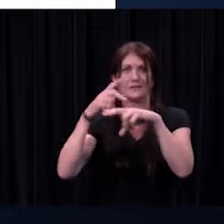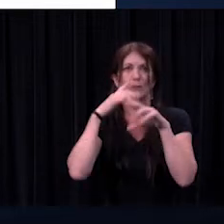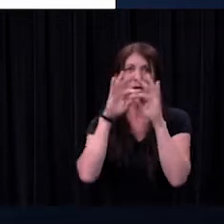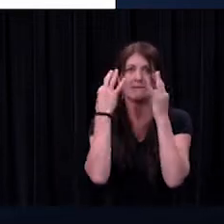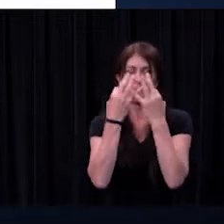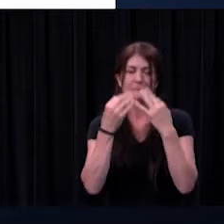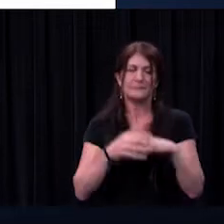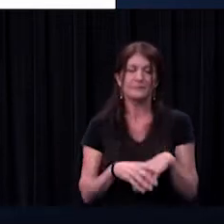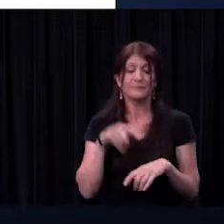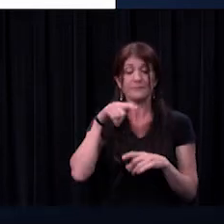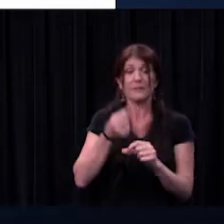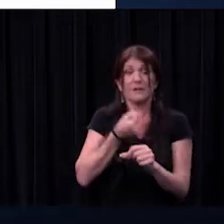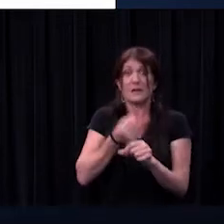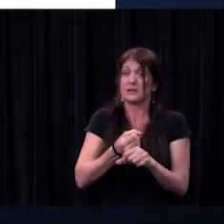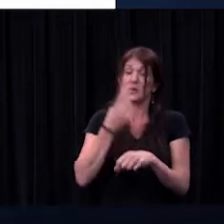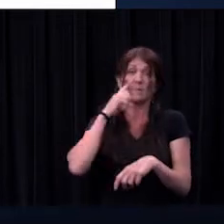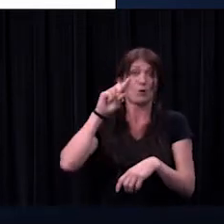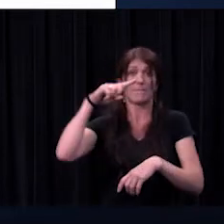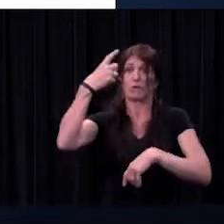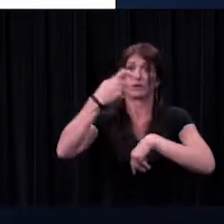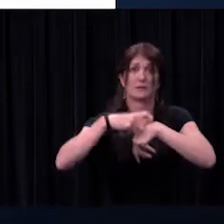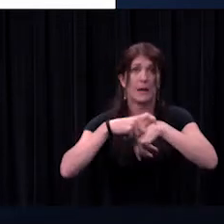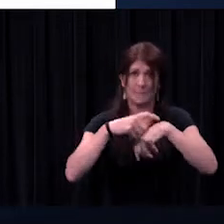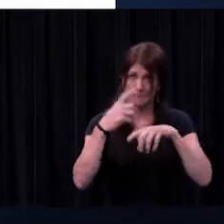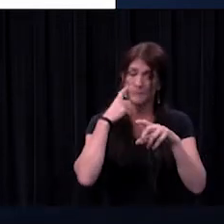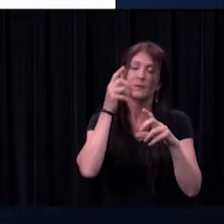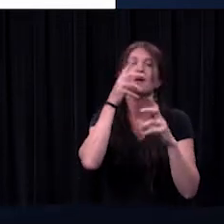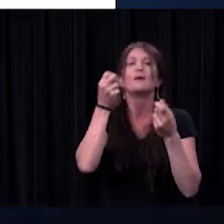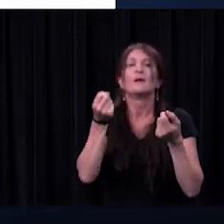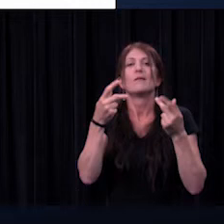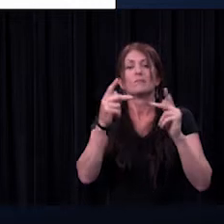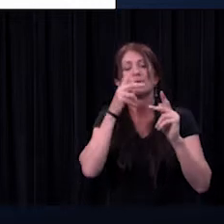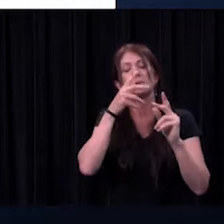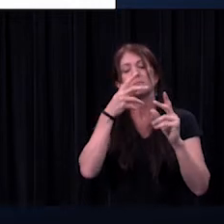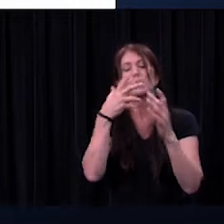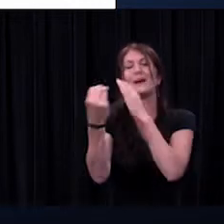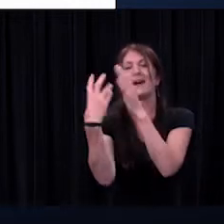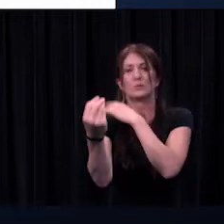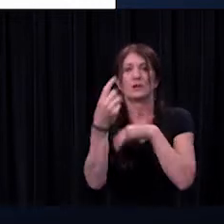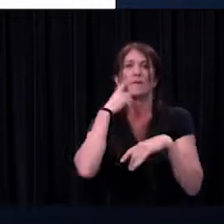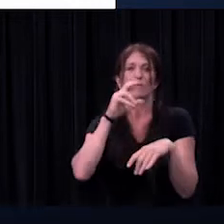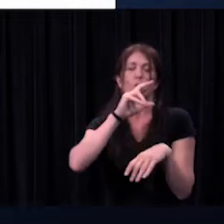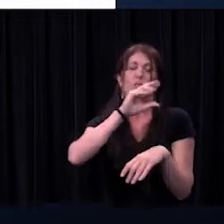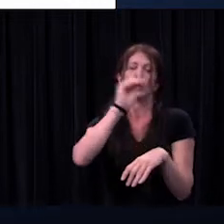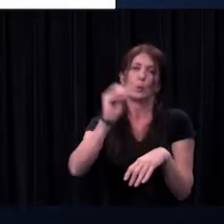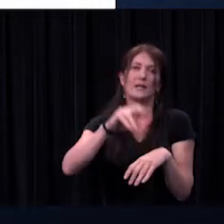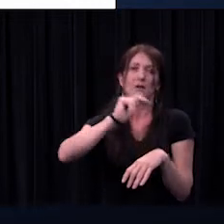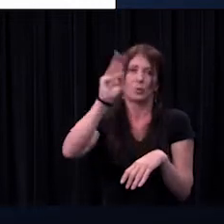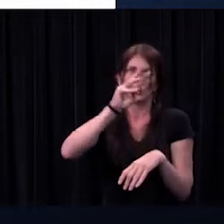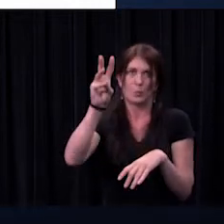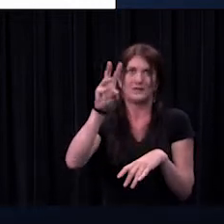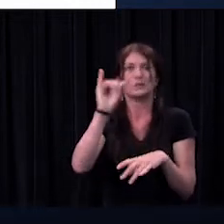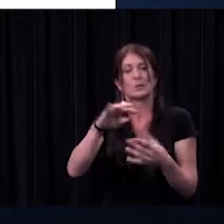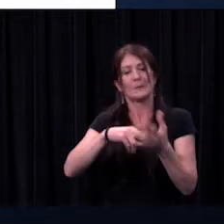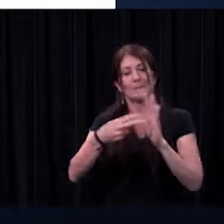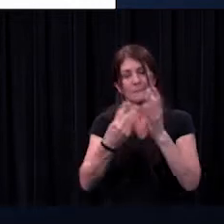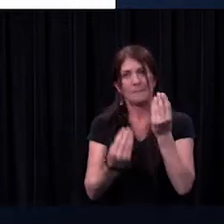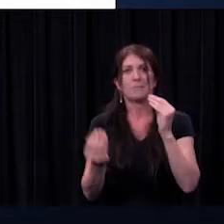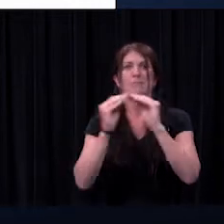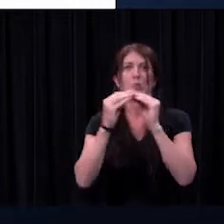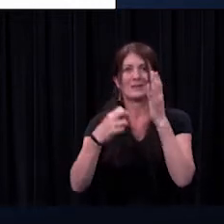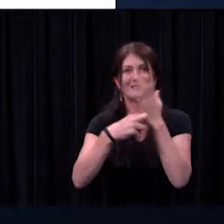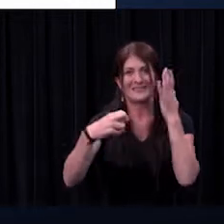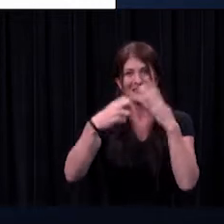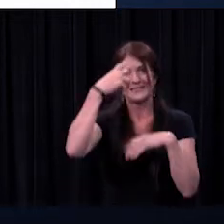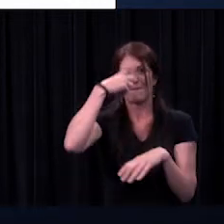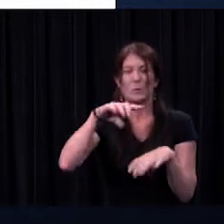all the ceremonies that were going inside into Northwest, which allowed more tickets per family. And the Eagles and Falcons survived having the Raven